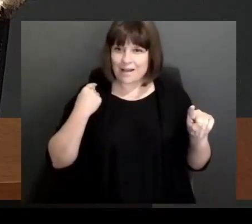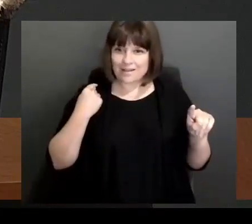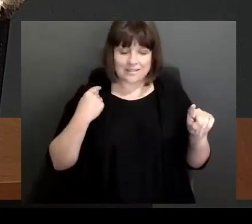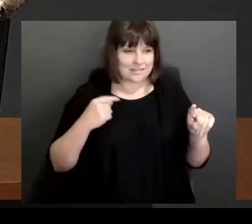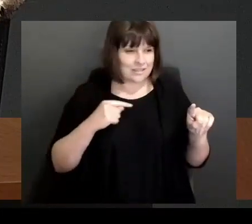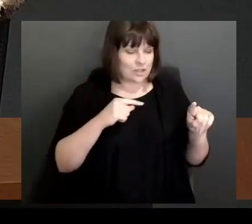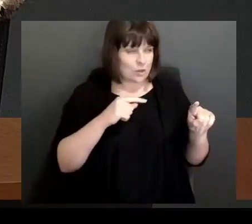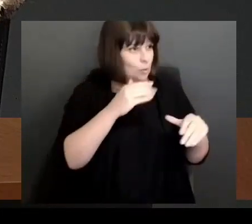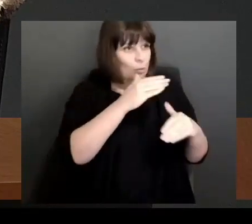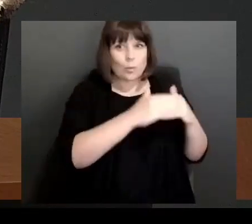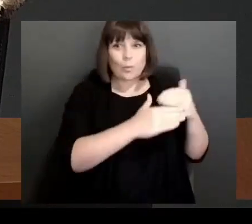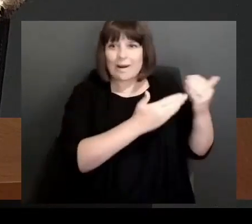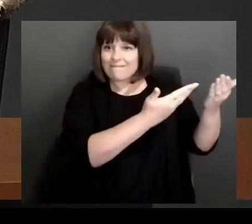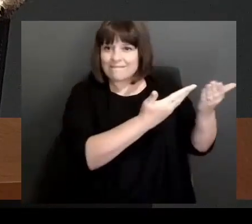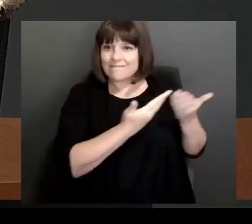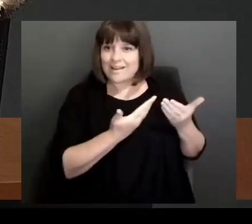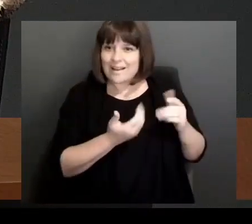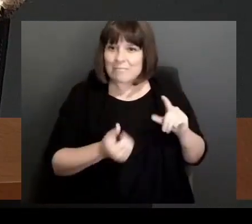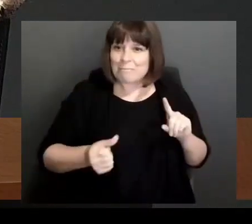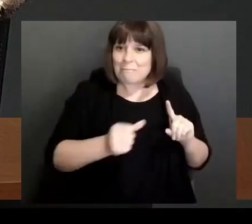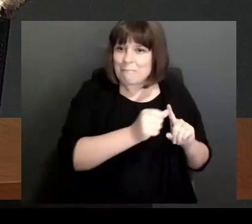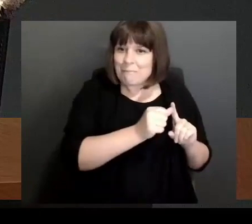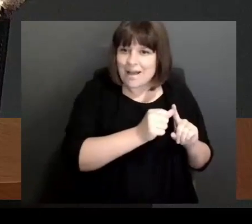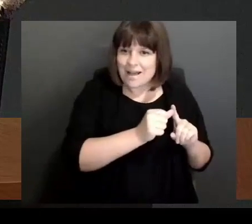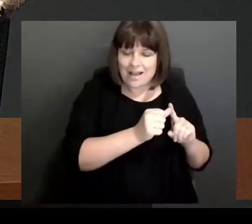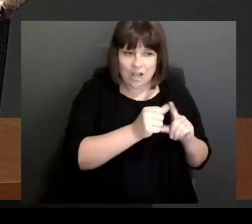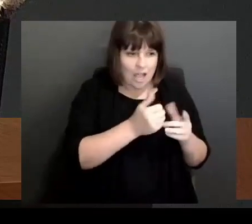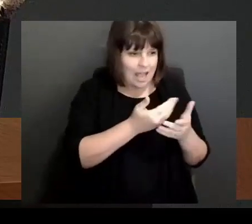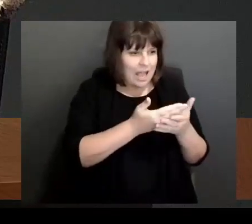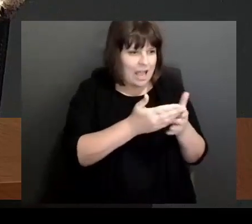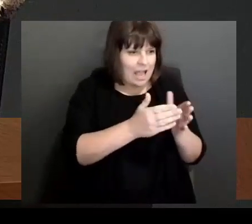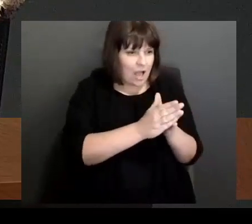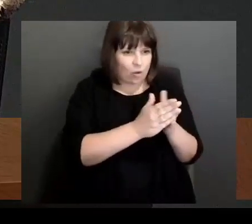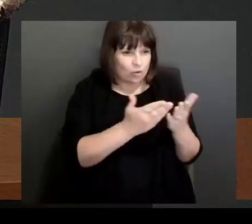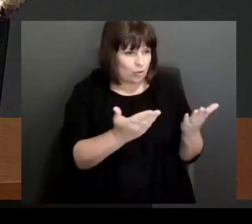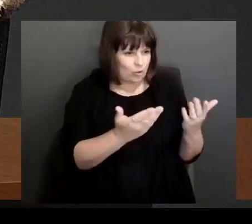value on. It's just sad.